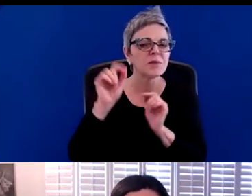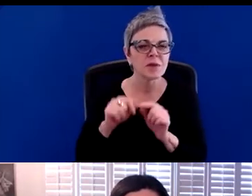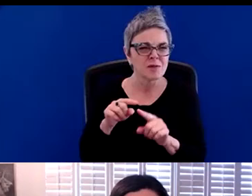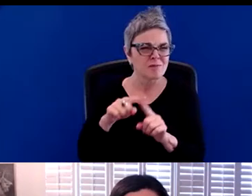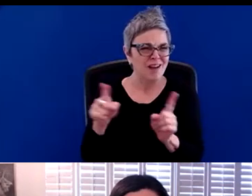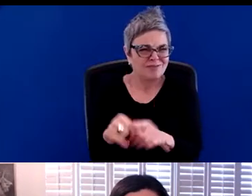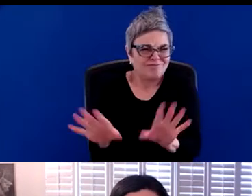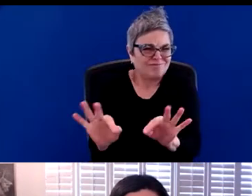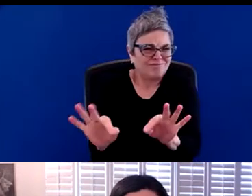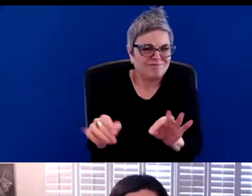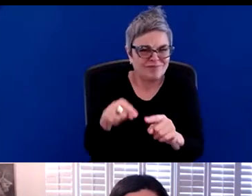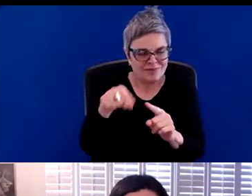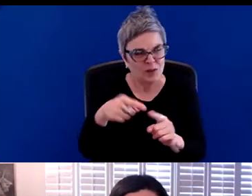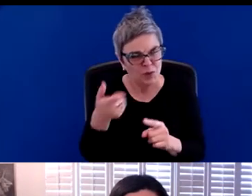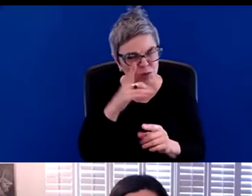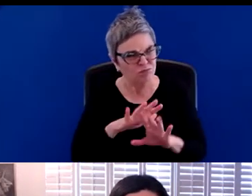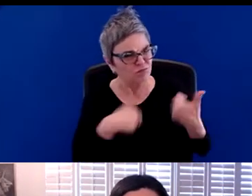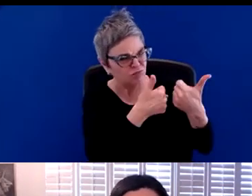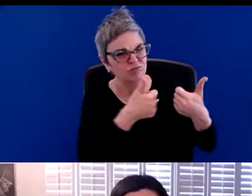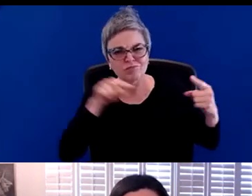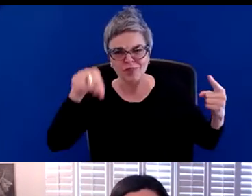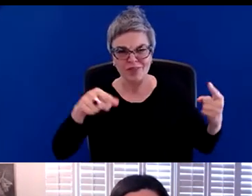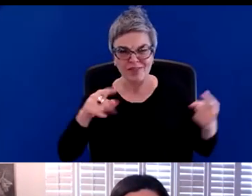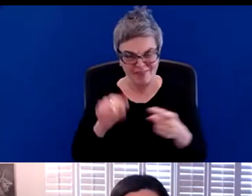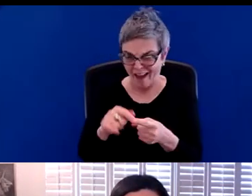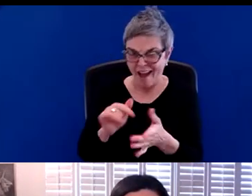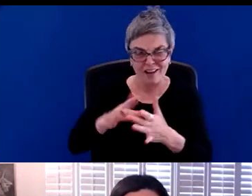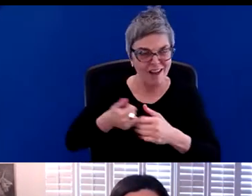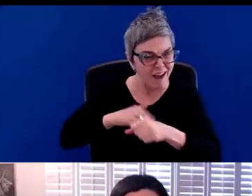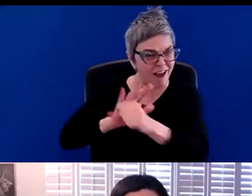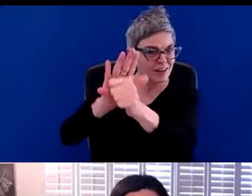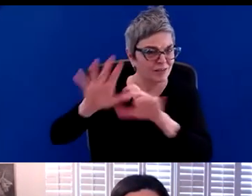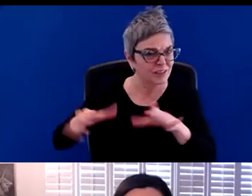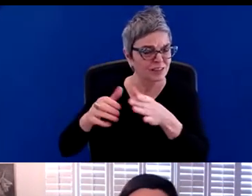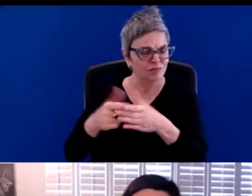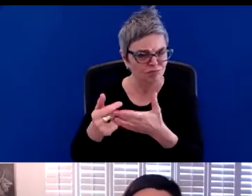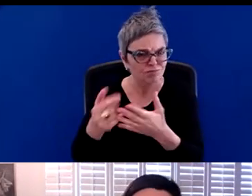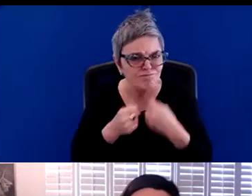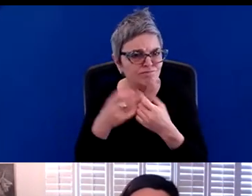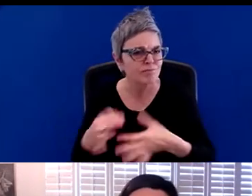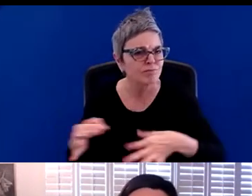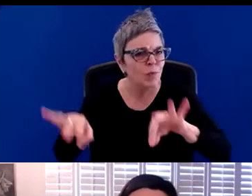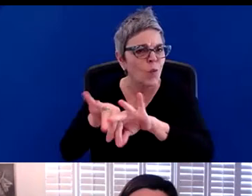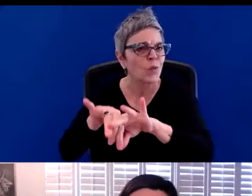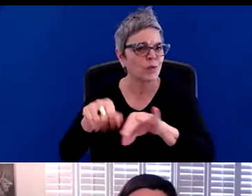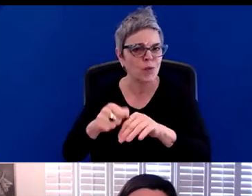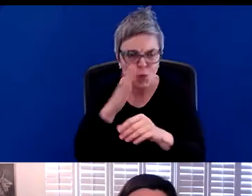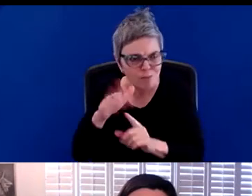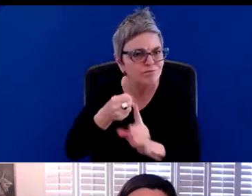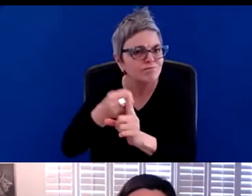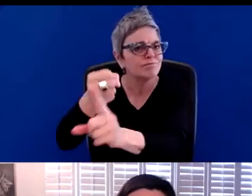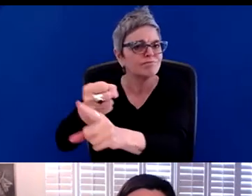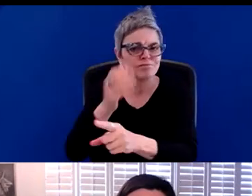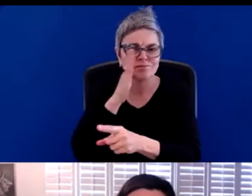activism that happens online as being irrelevant and as being inconsequential. So I think that's one of the ways in which we